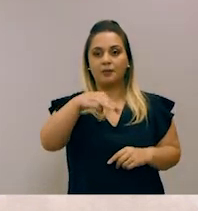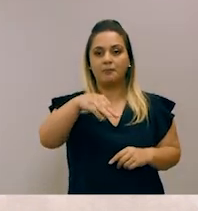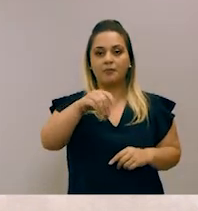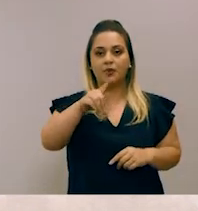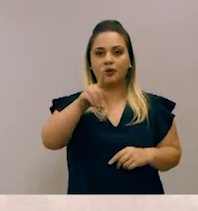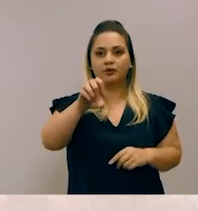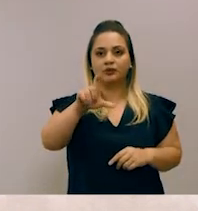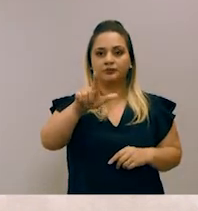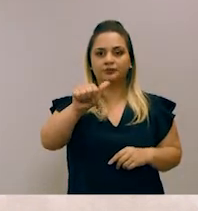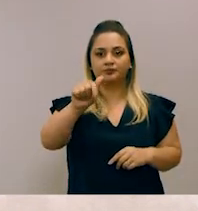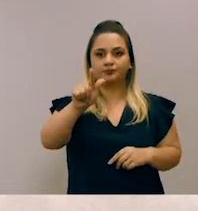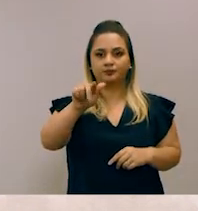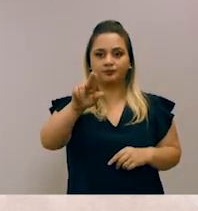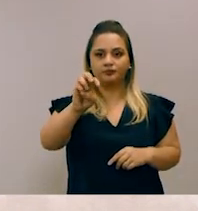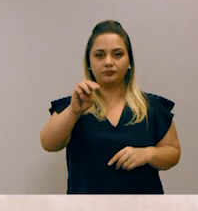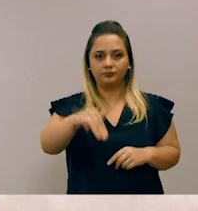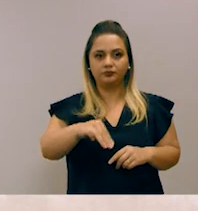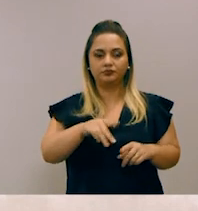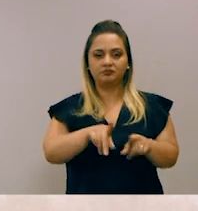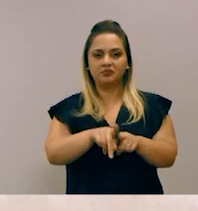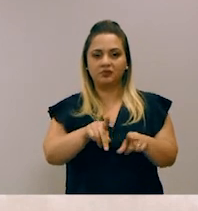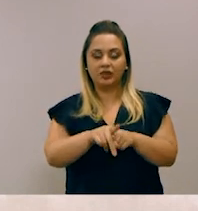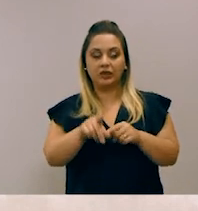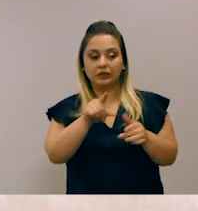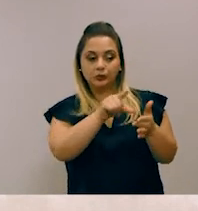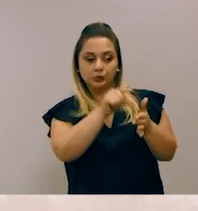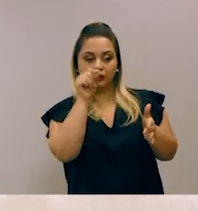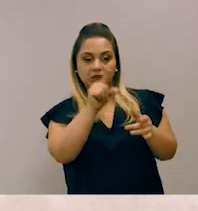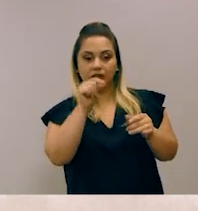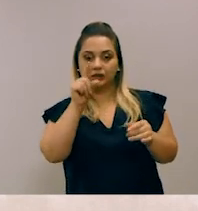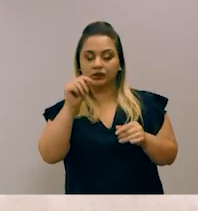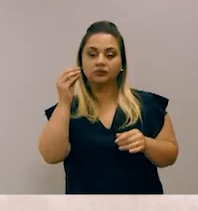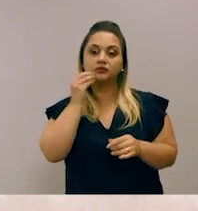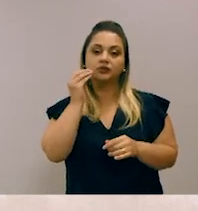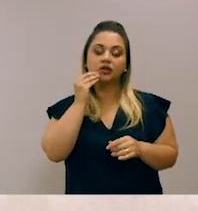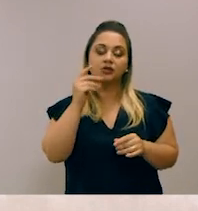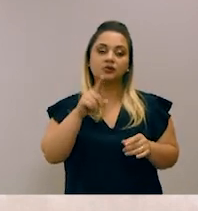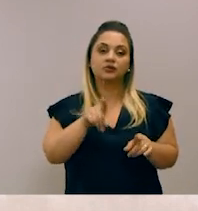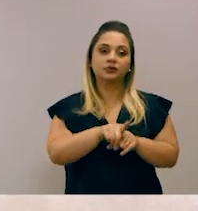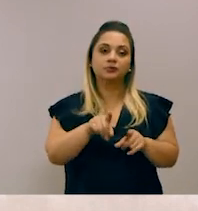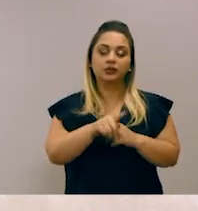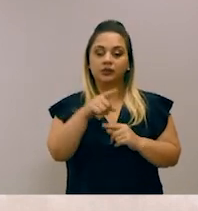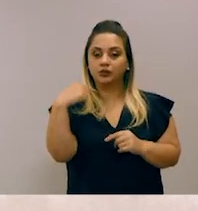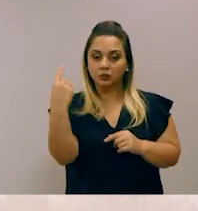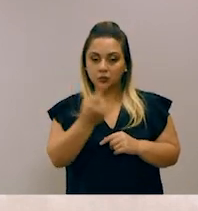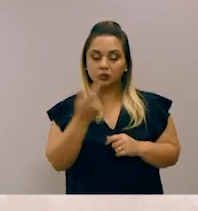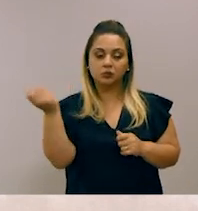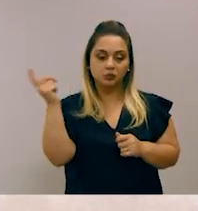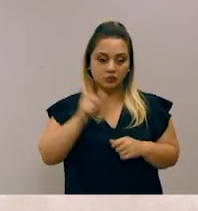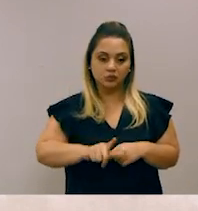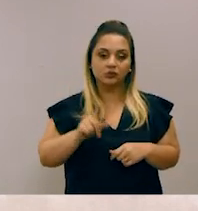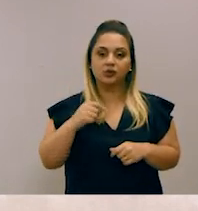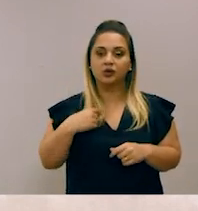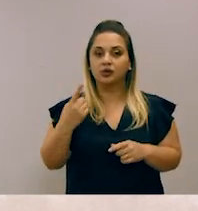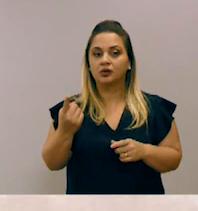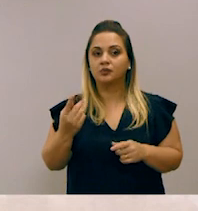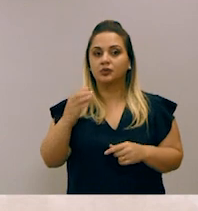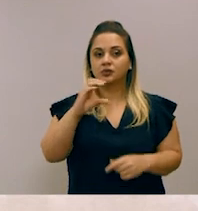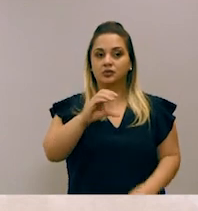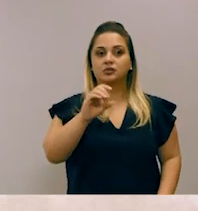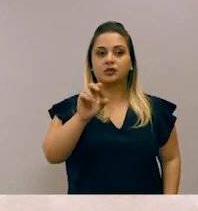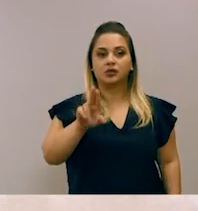talking about some details of the modeling. The text criteria, we consider the micro